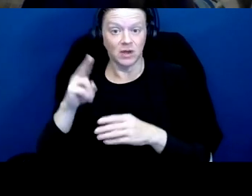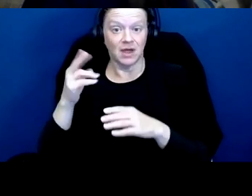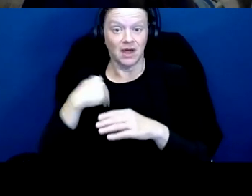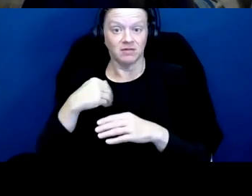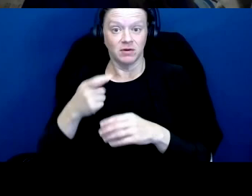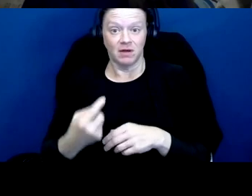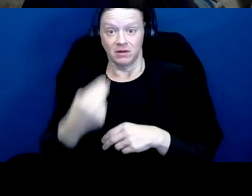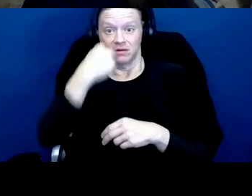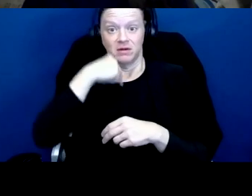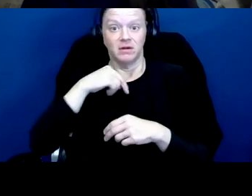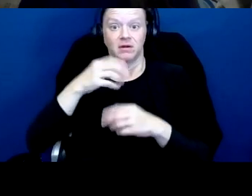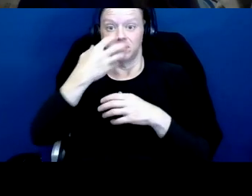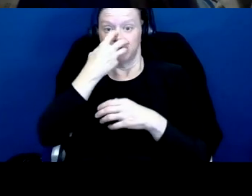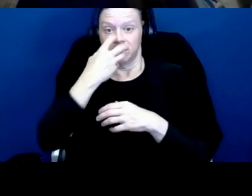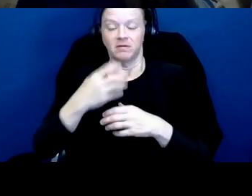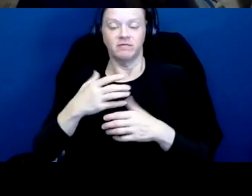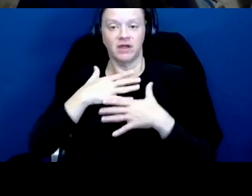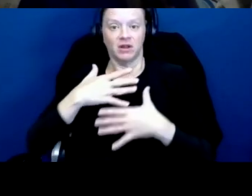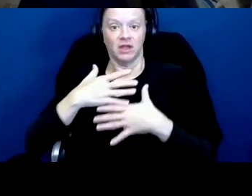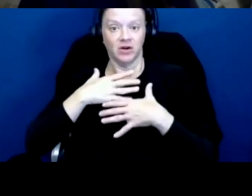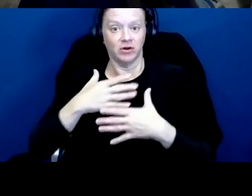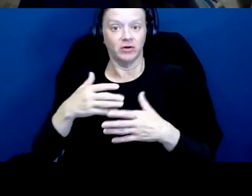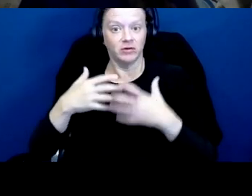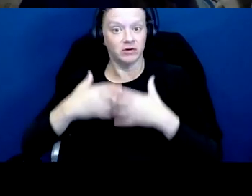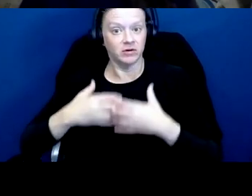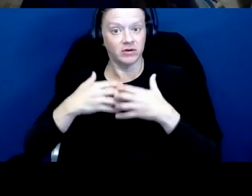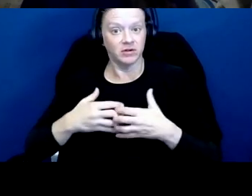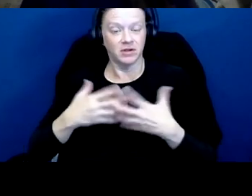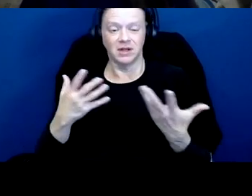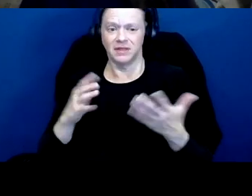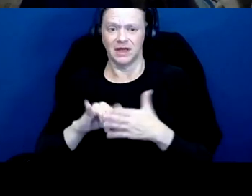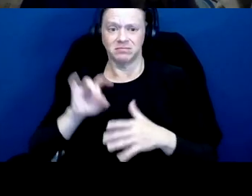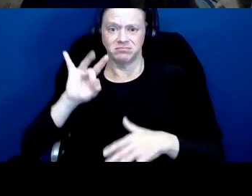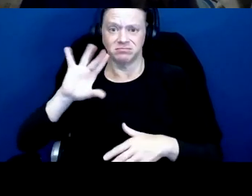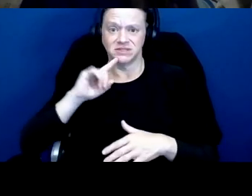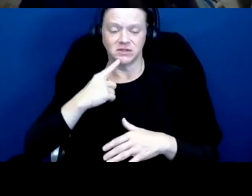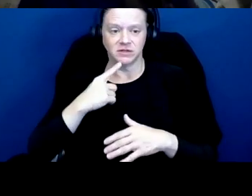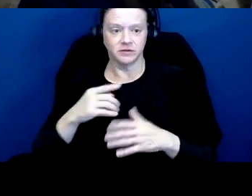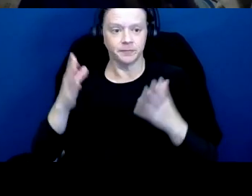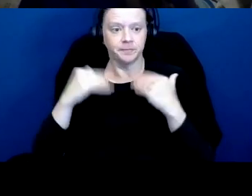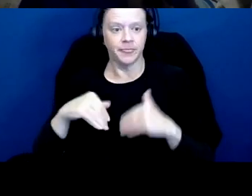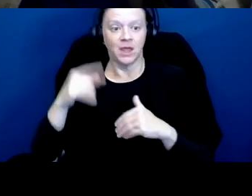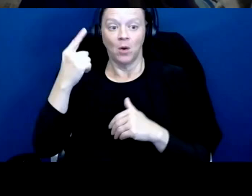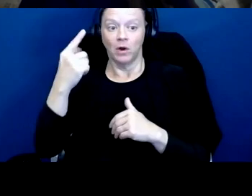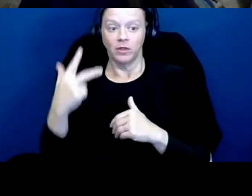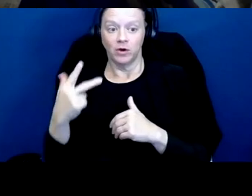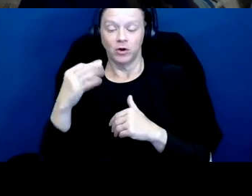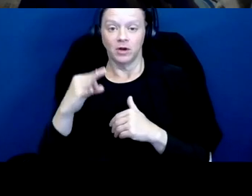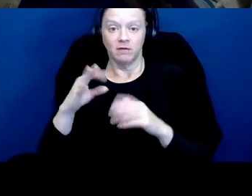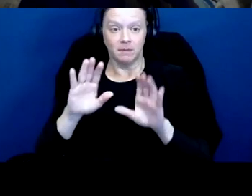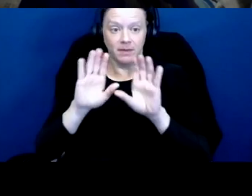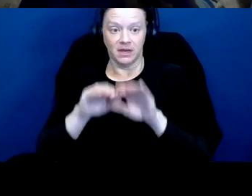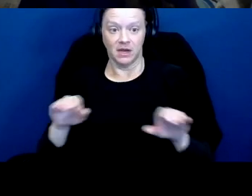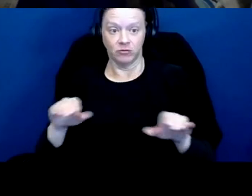serious. This is the other sombering statistic. 1/3 of pediatric